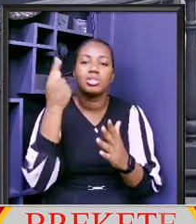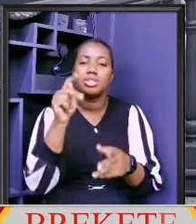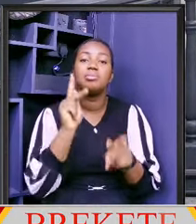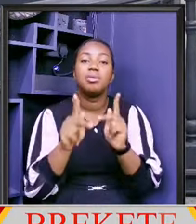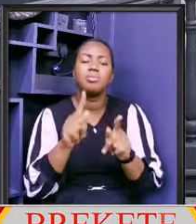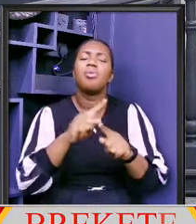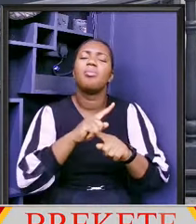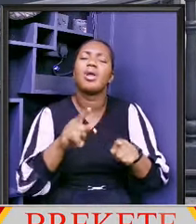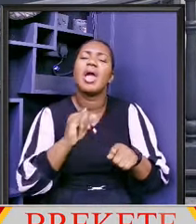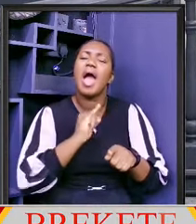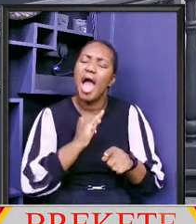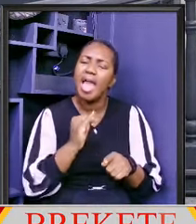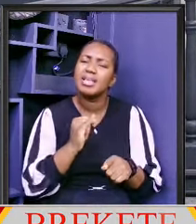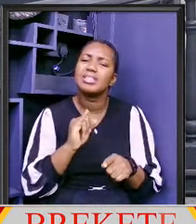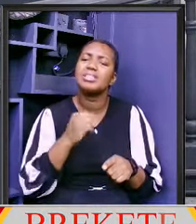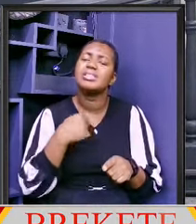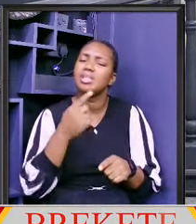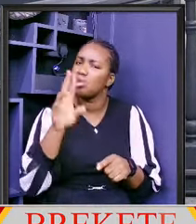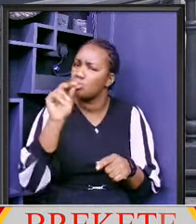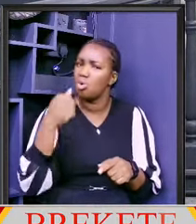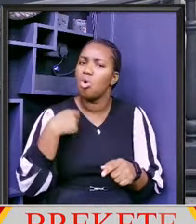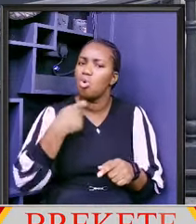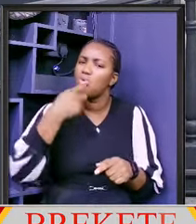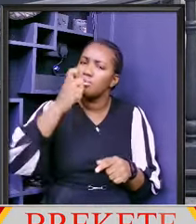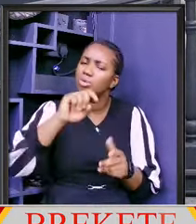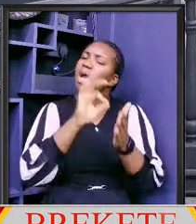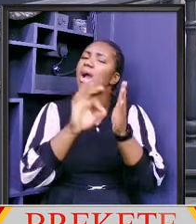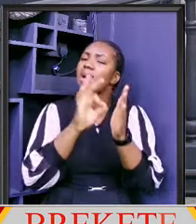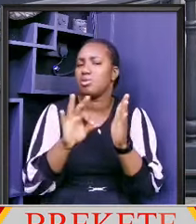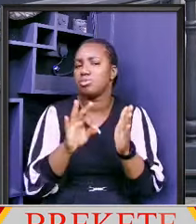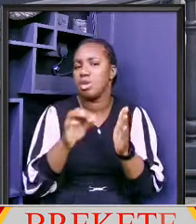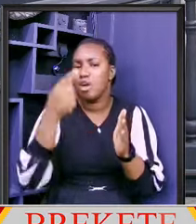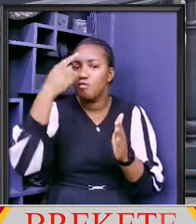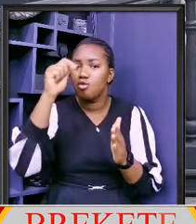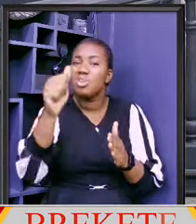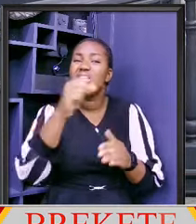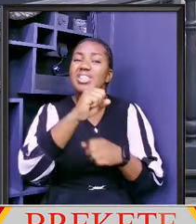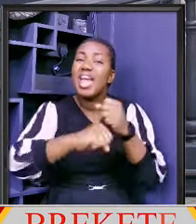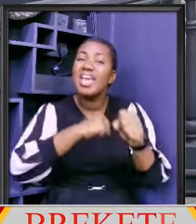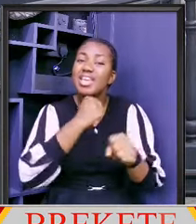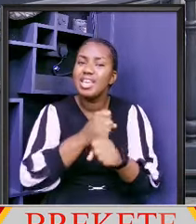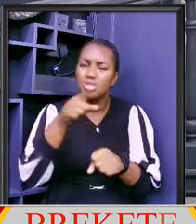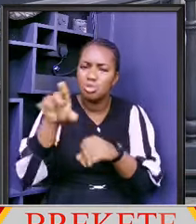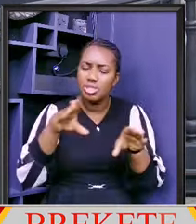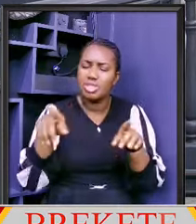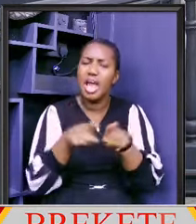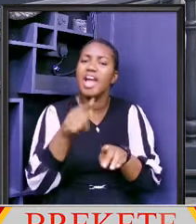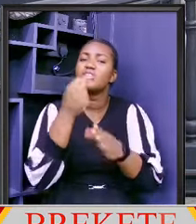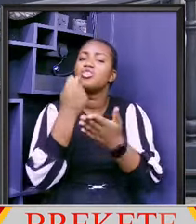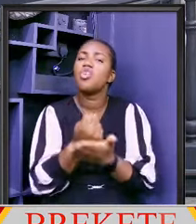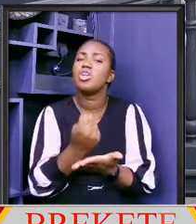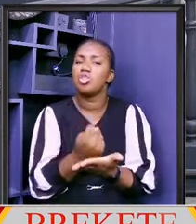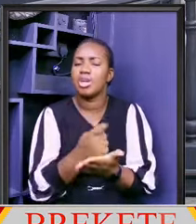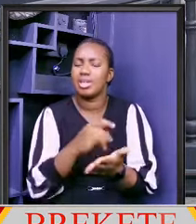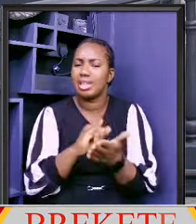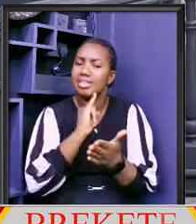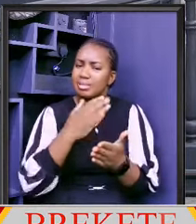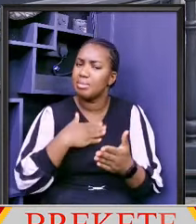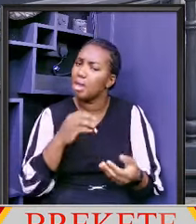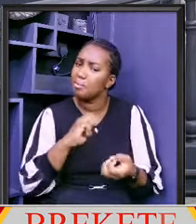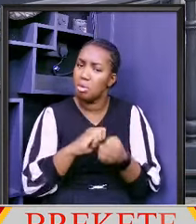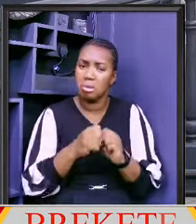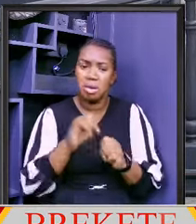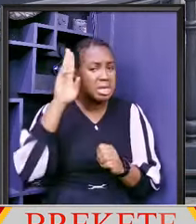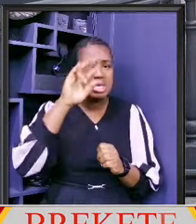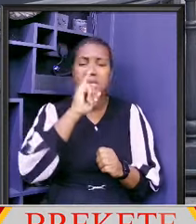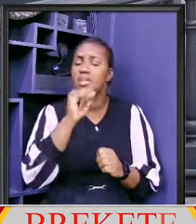no, we must account the 5 years we have done in office for the 10 years you did as a treasurer. That's our problem. If not, it's not my enemy.